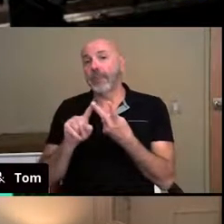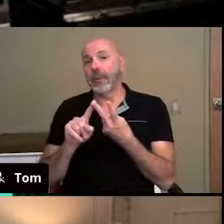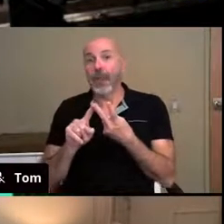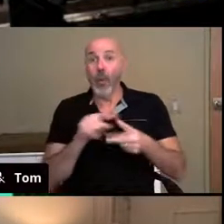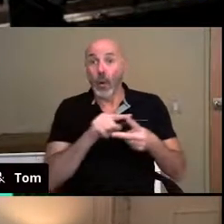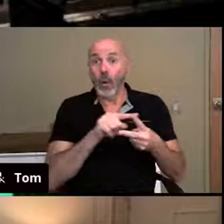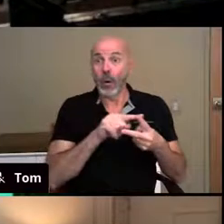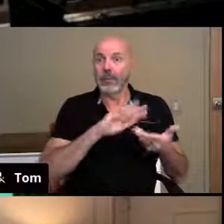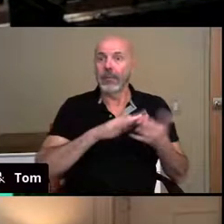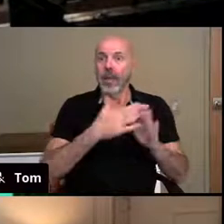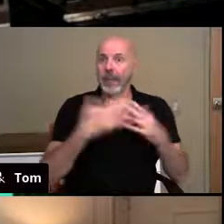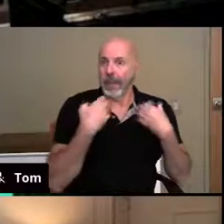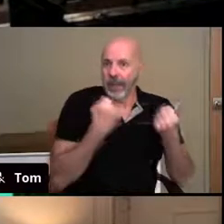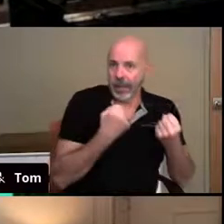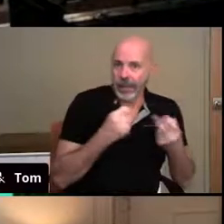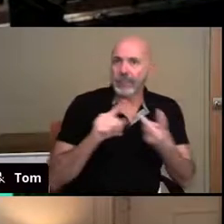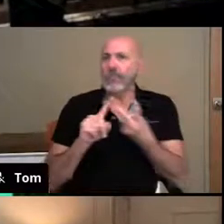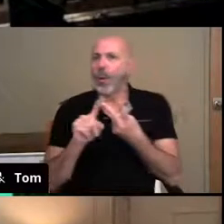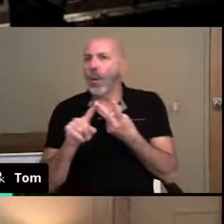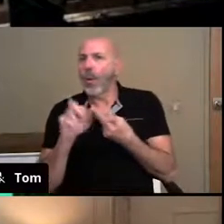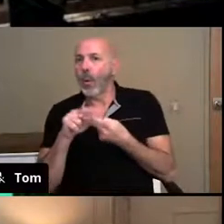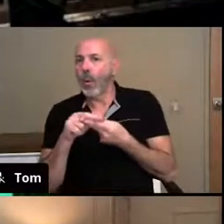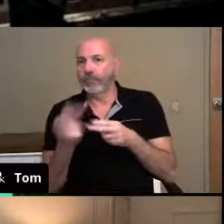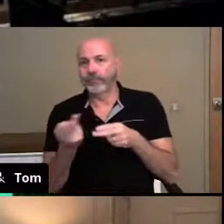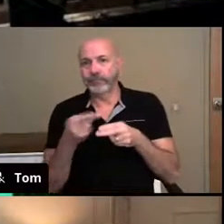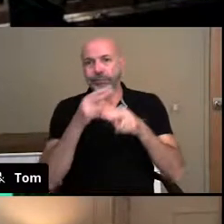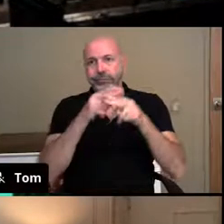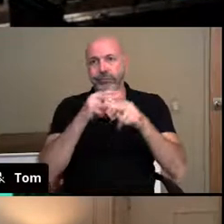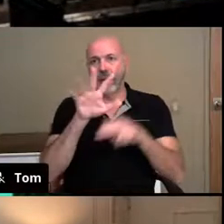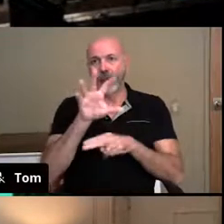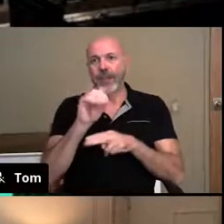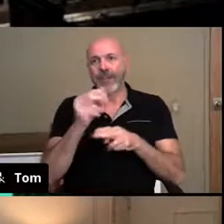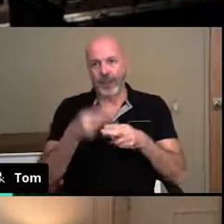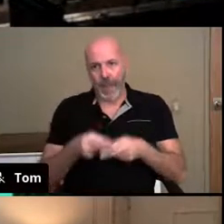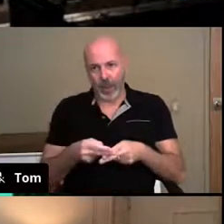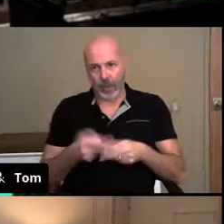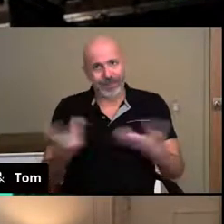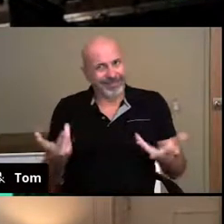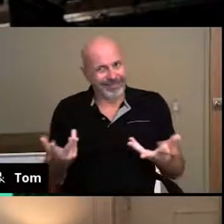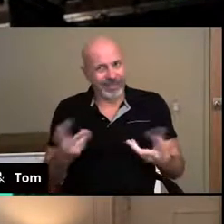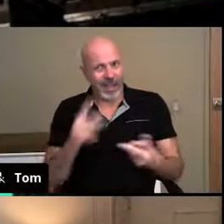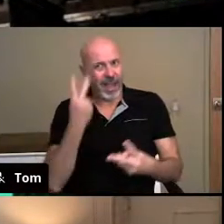and become healthier, or I can gain 50 pounds. Yeah. I really saw